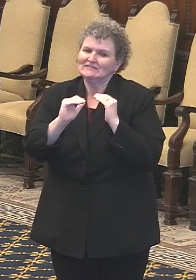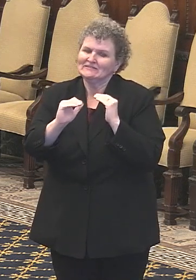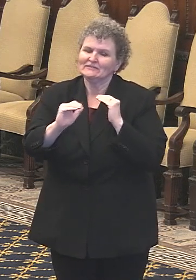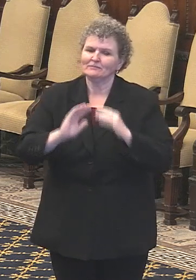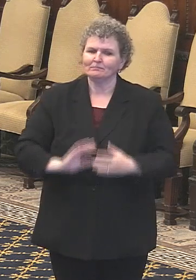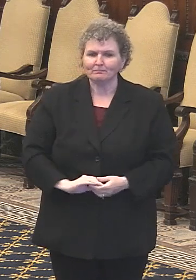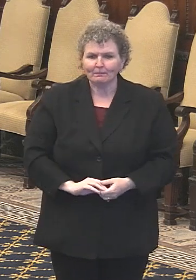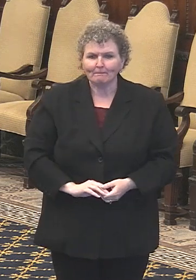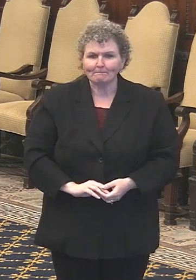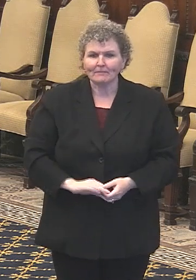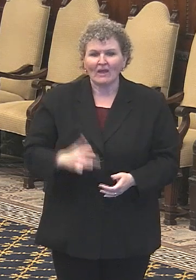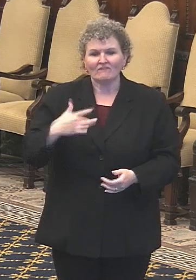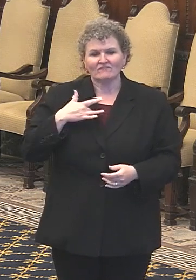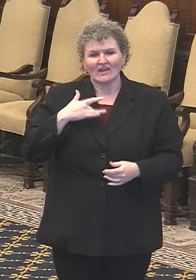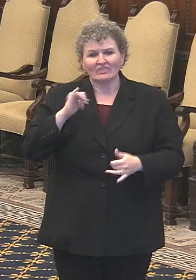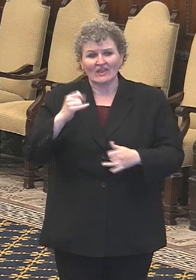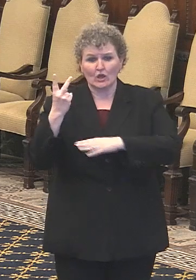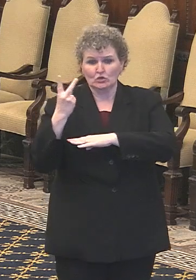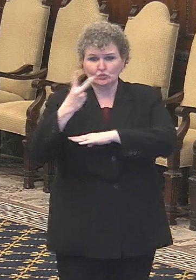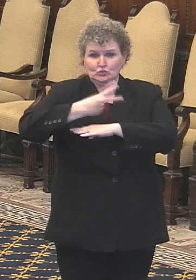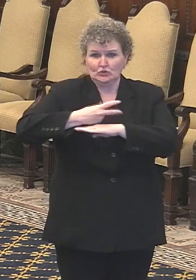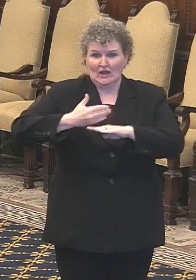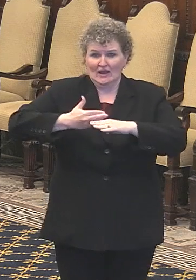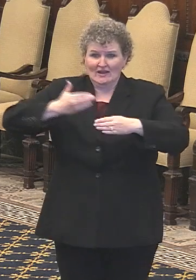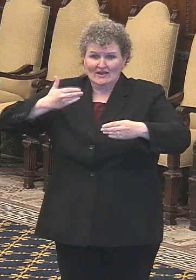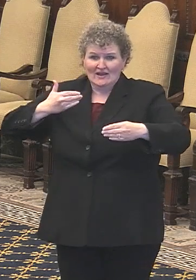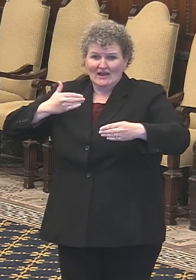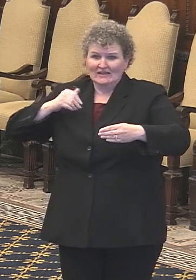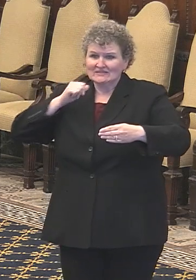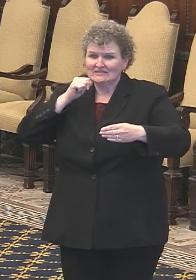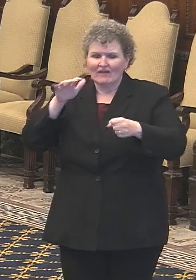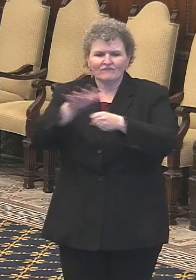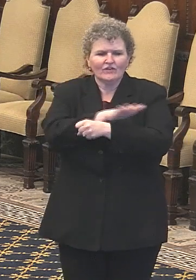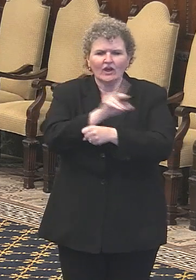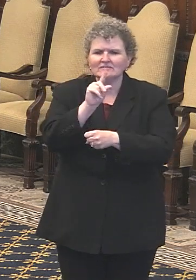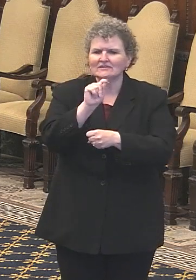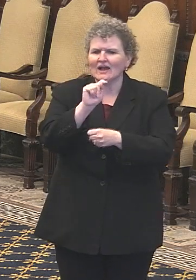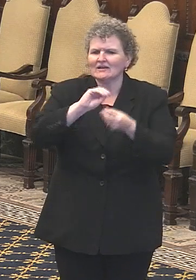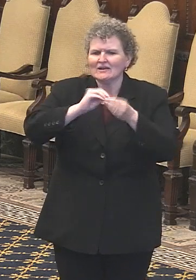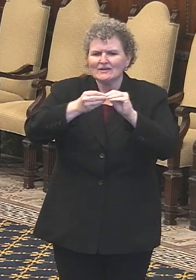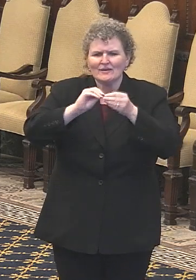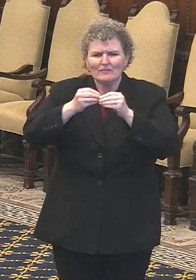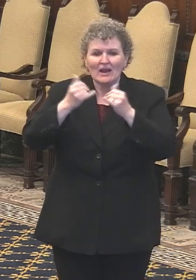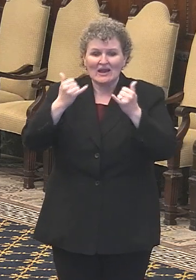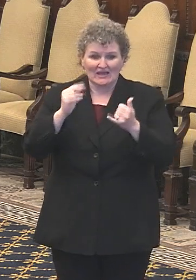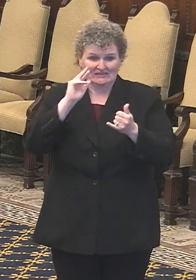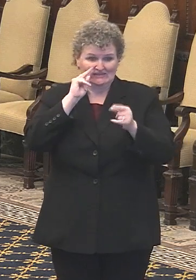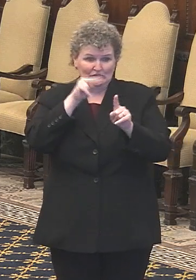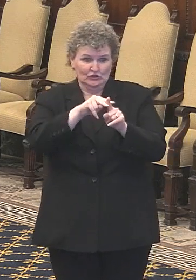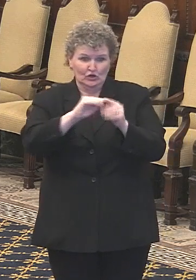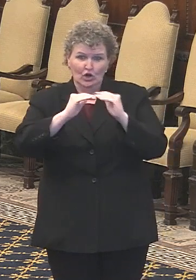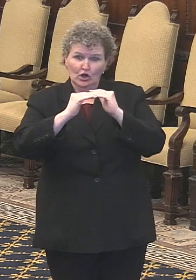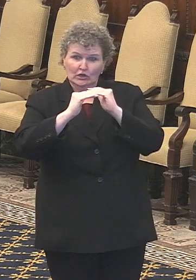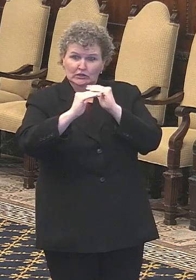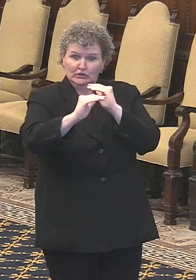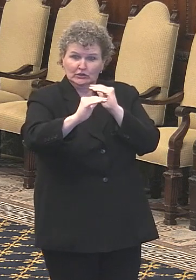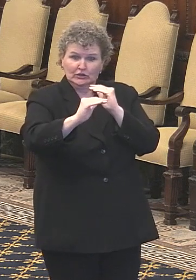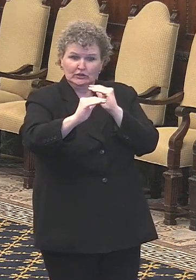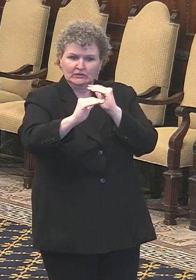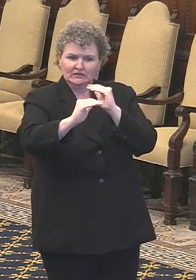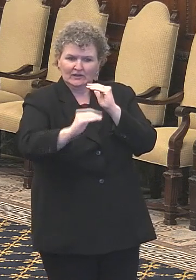incomplete. So we may have hit a plateau. I can't say that we're seeing decreases yet. We're looking forward to seeing decreases. I would love to see decreases, but I can't say